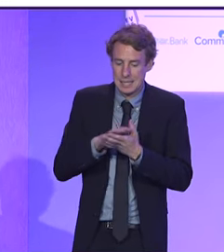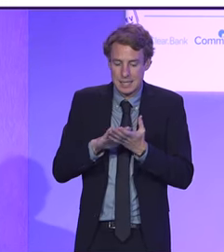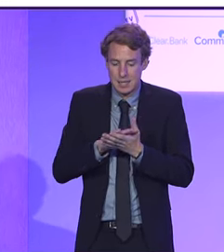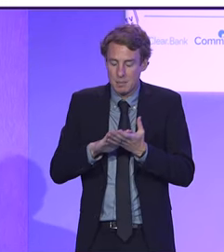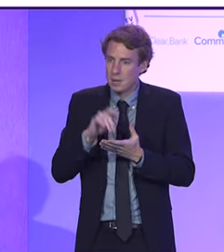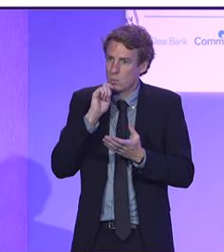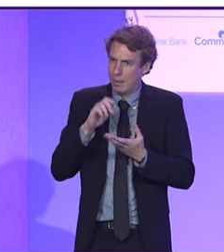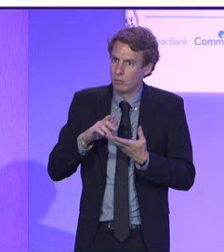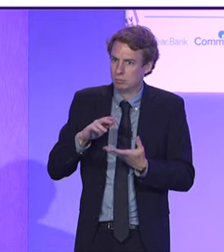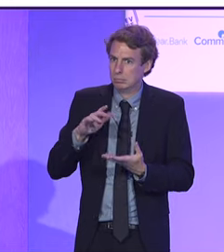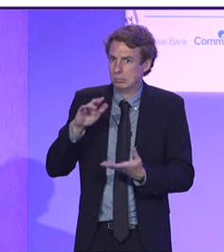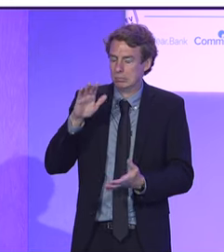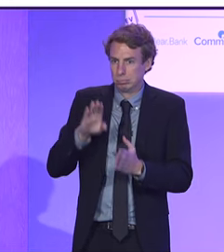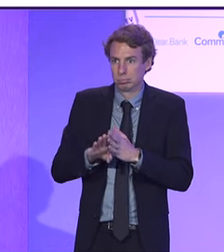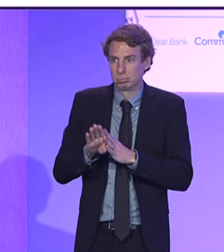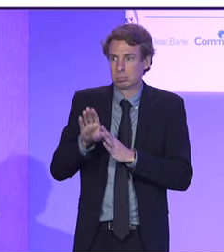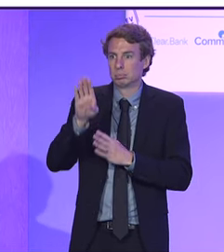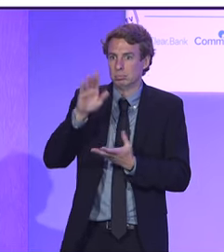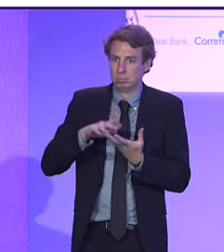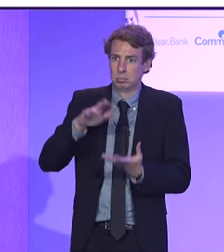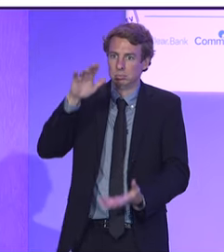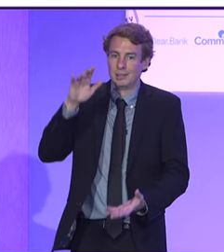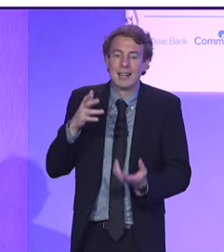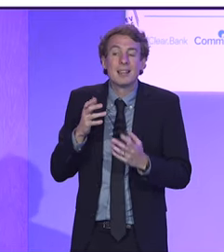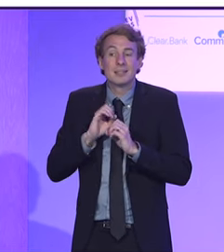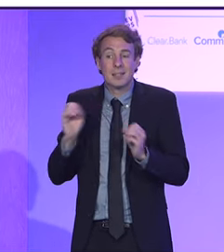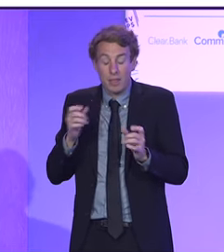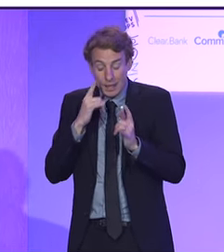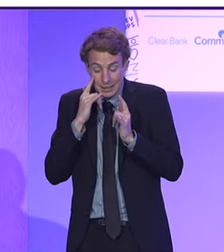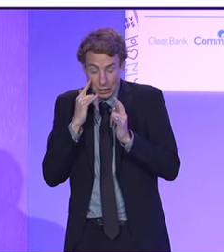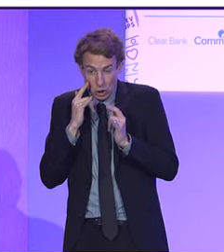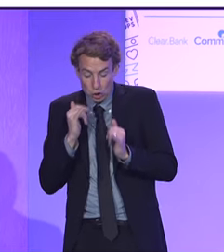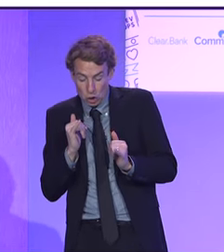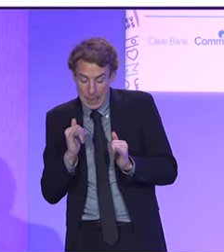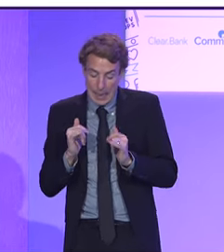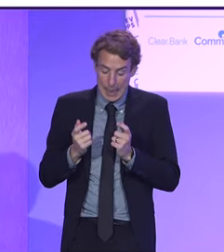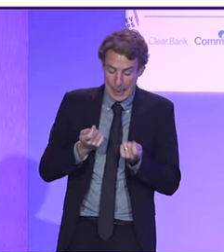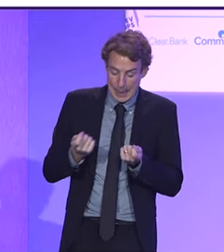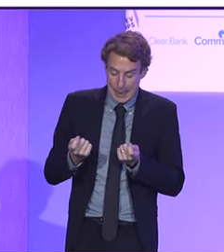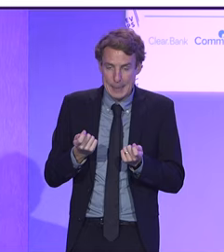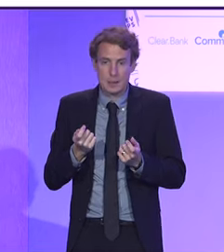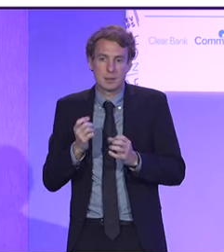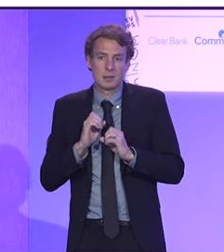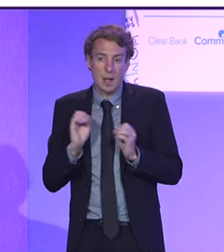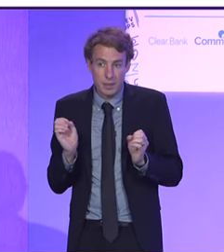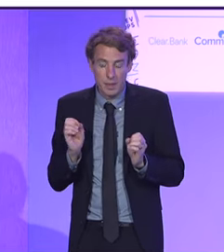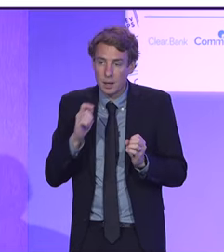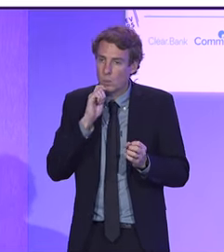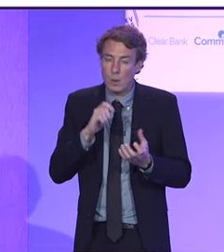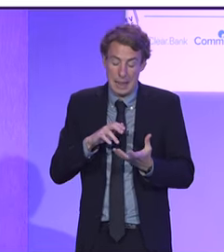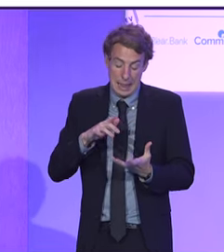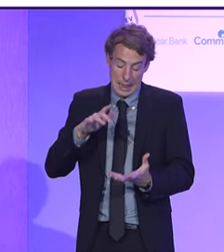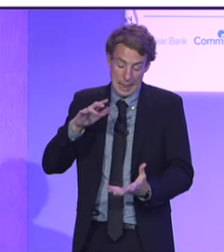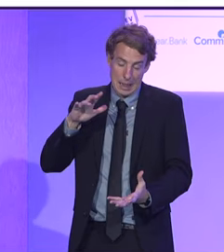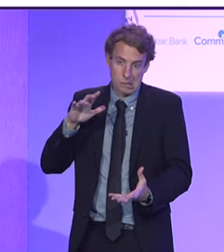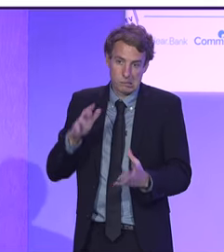don't keep this in check, then eventually the system will collapse because this kind of growth is just not sustainable forever.